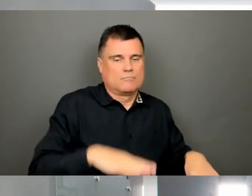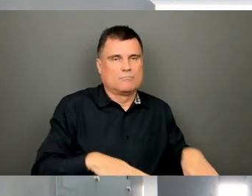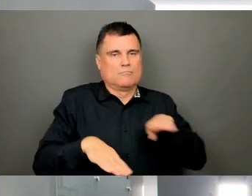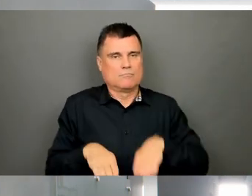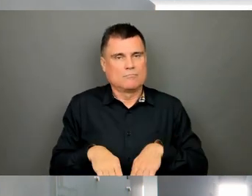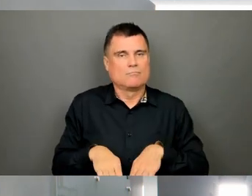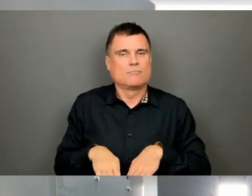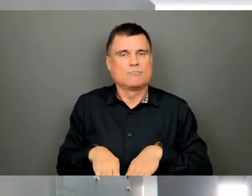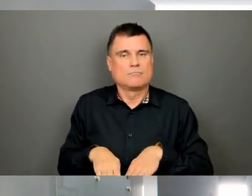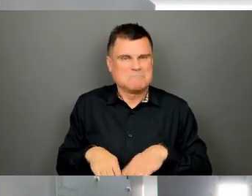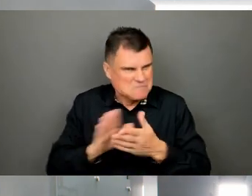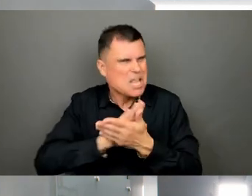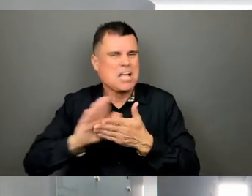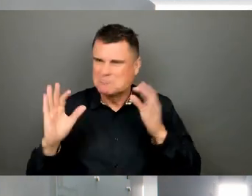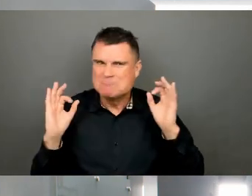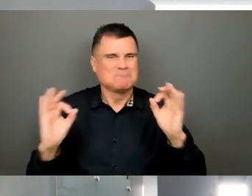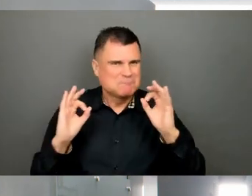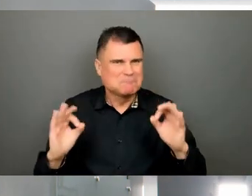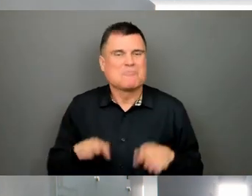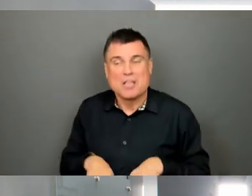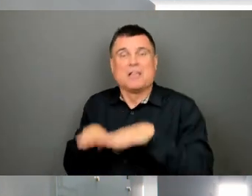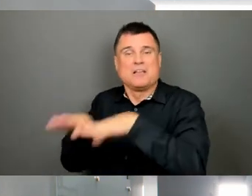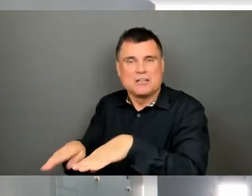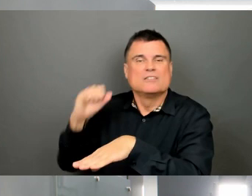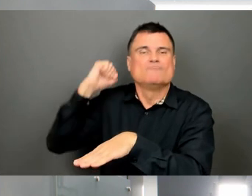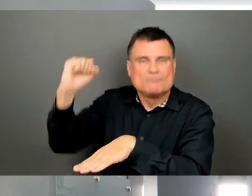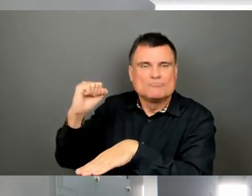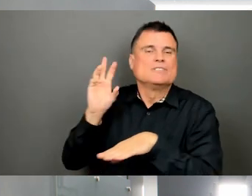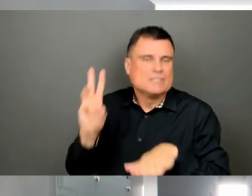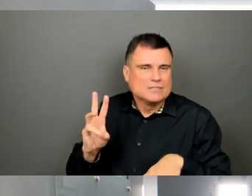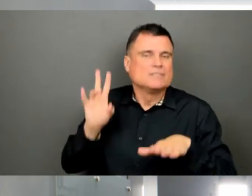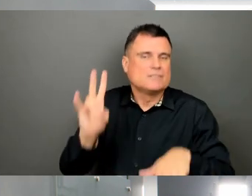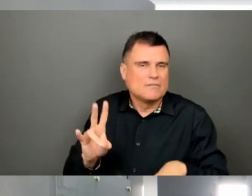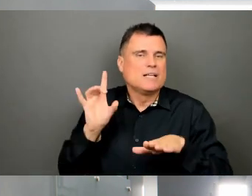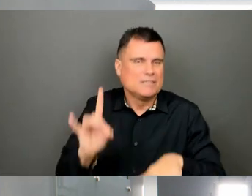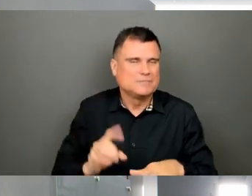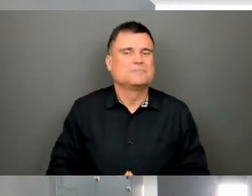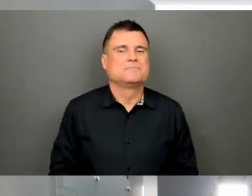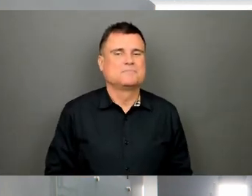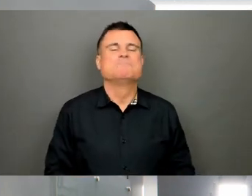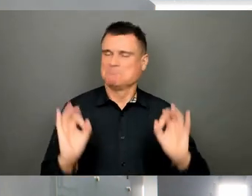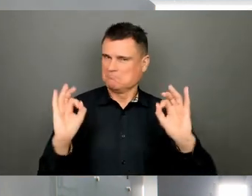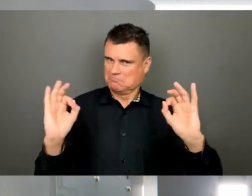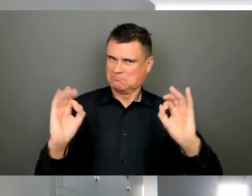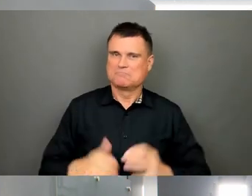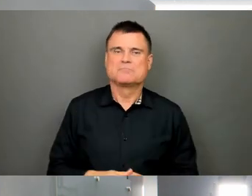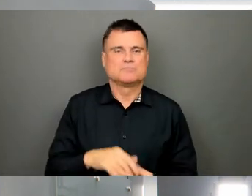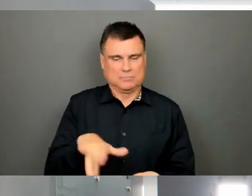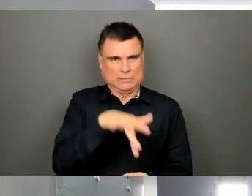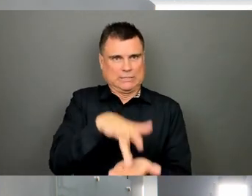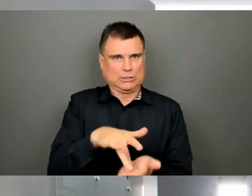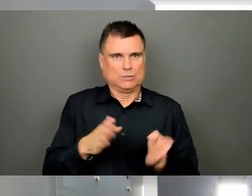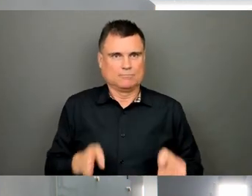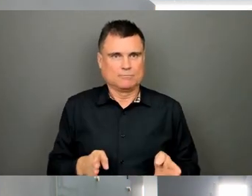6, 7, 8. Hit, hit. Nice. 5, 6, 7, 8. Hit, hit. Nice.